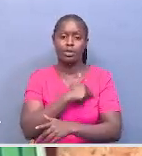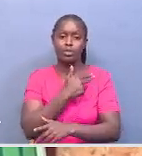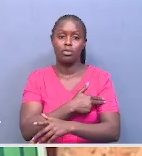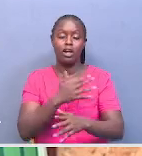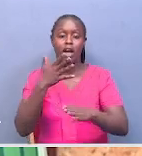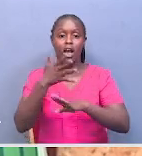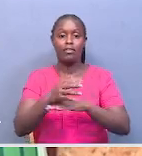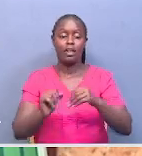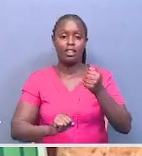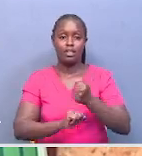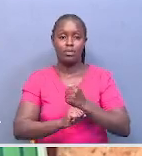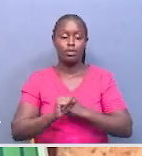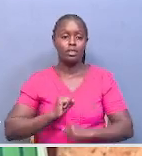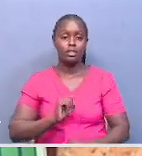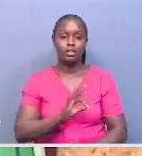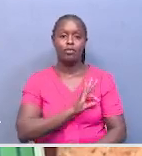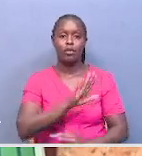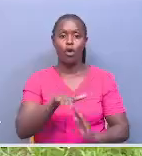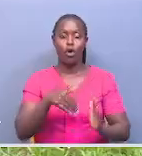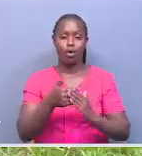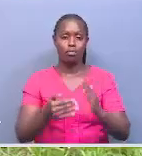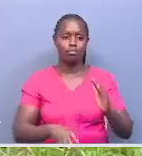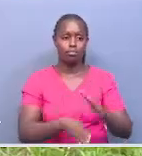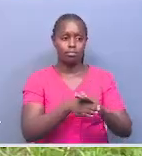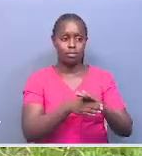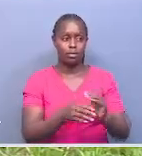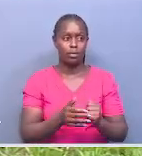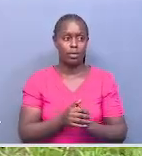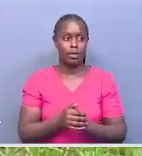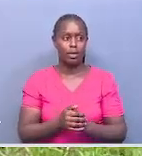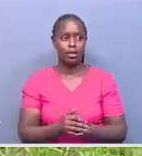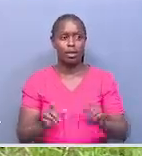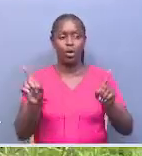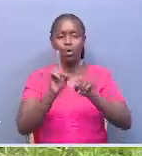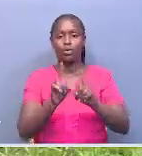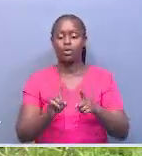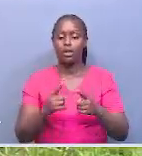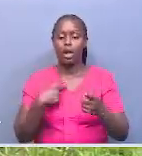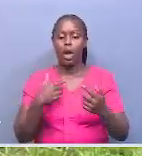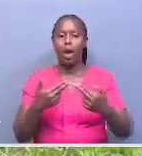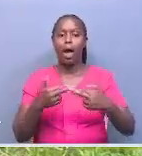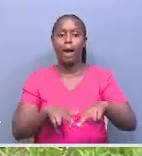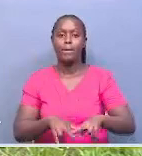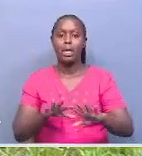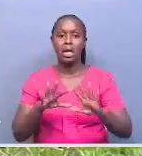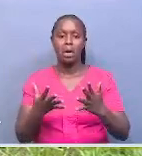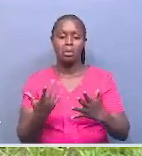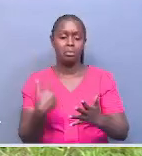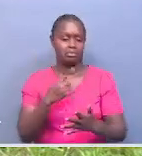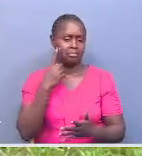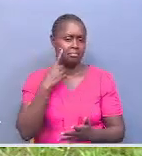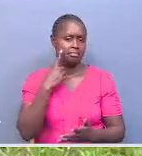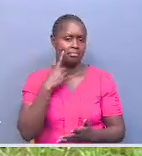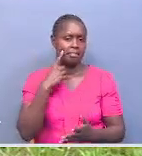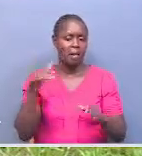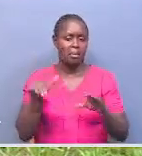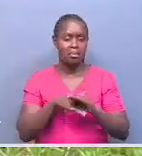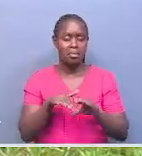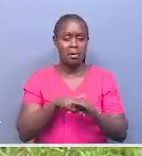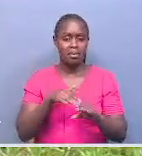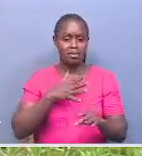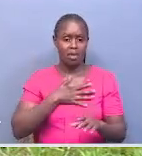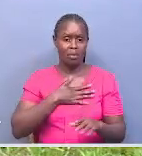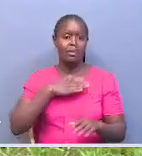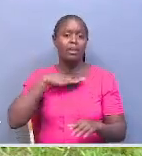staff were dismissed, which was also illegal. It came to a point that we saw that our members will